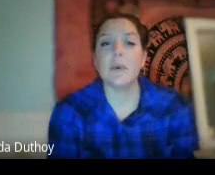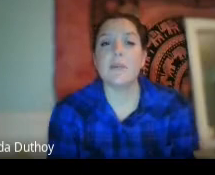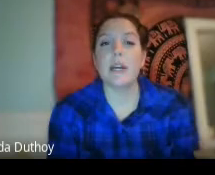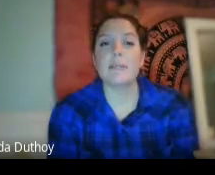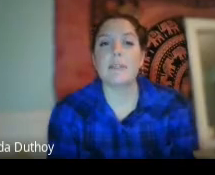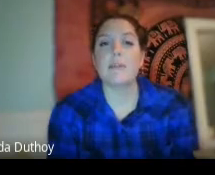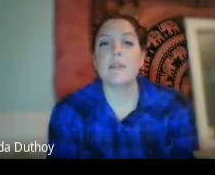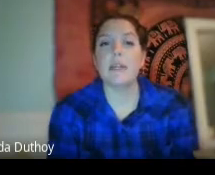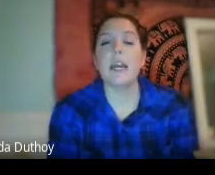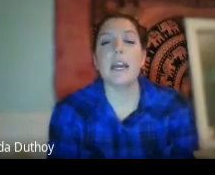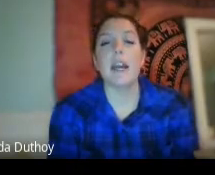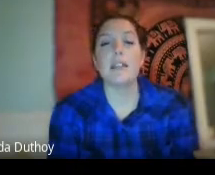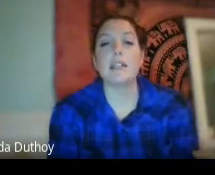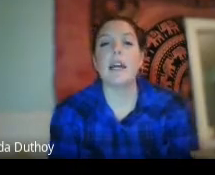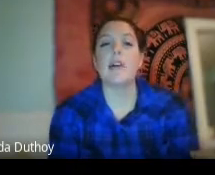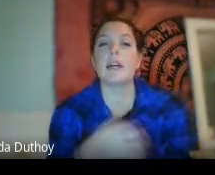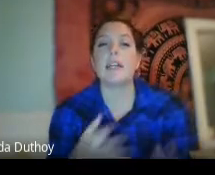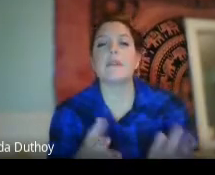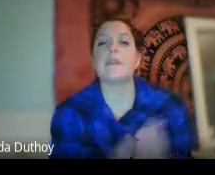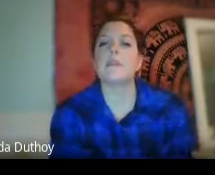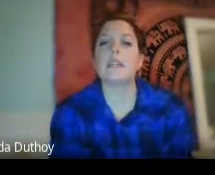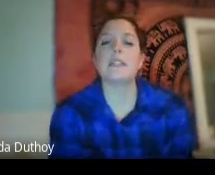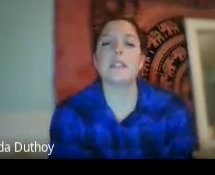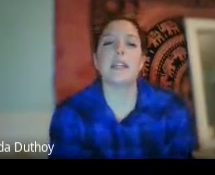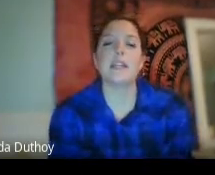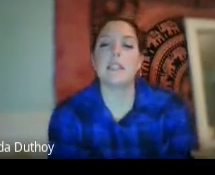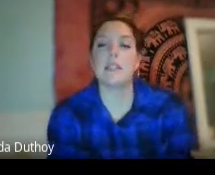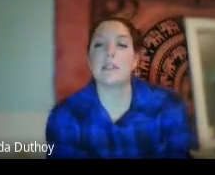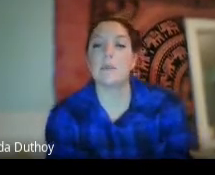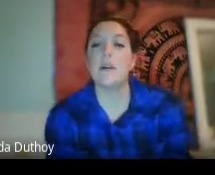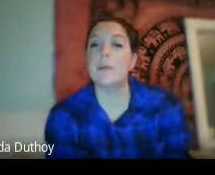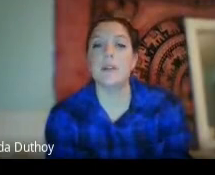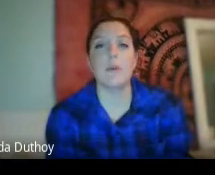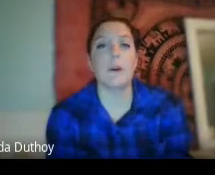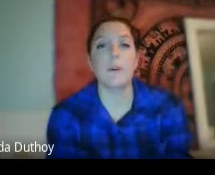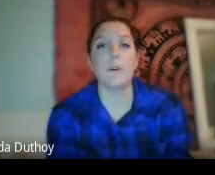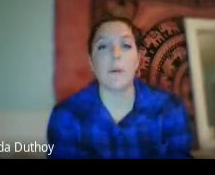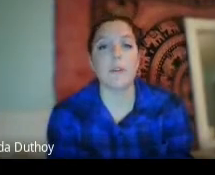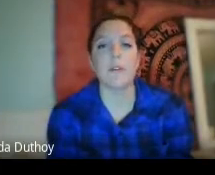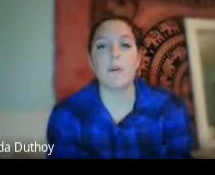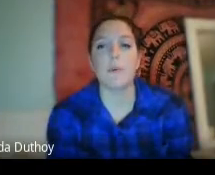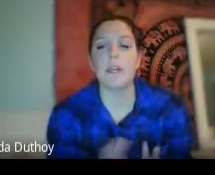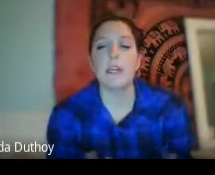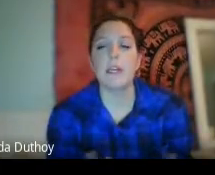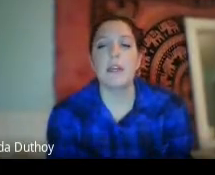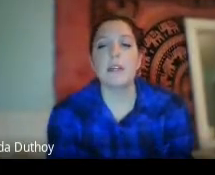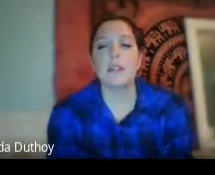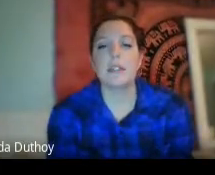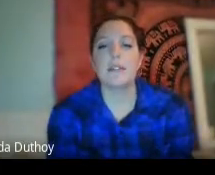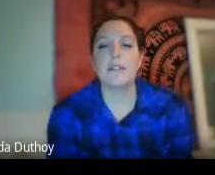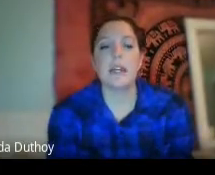Ideas form as we go through it, and I'll kind of give you some hints and ideas as well, but you are welcome to come up with your own